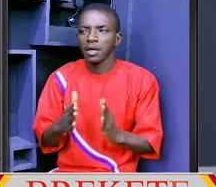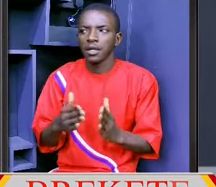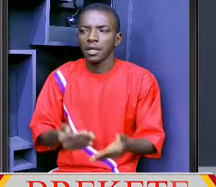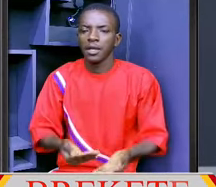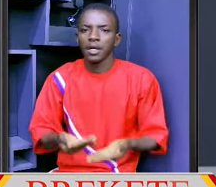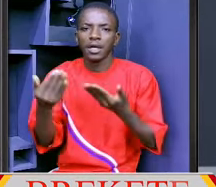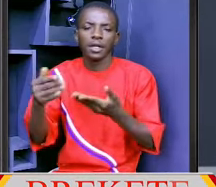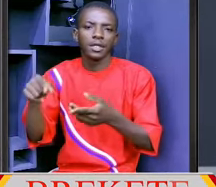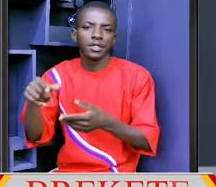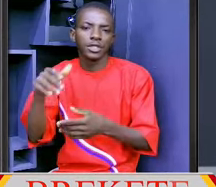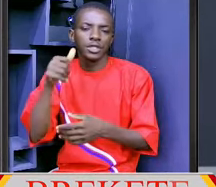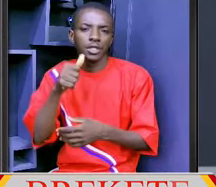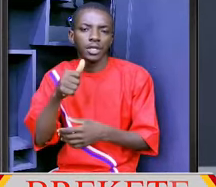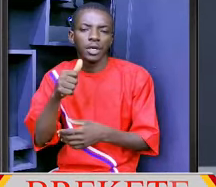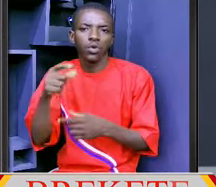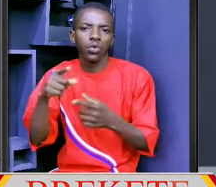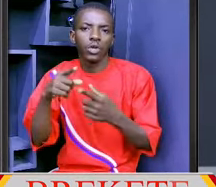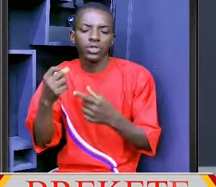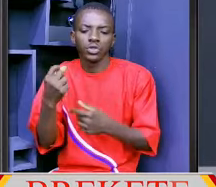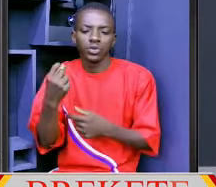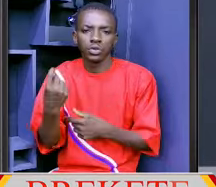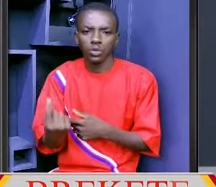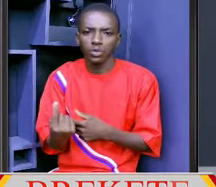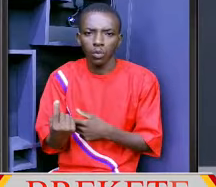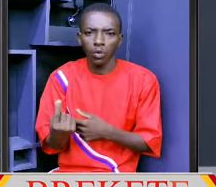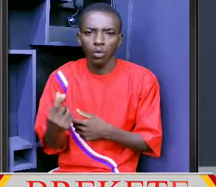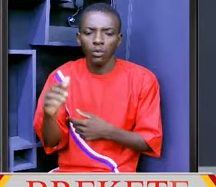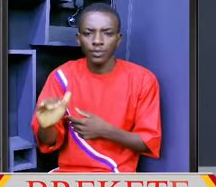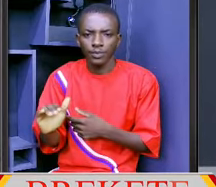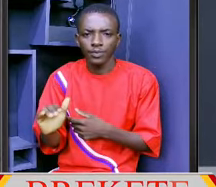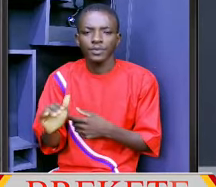They carry this girl at when she dey small.